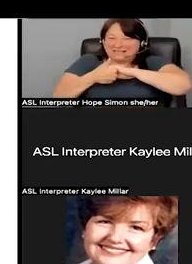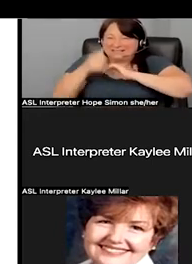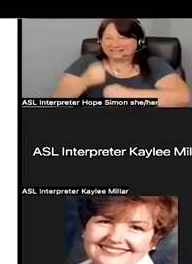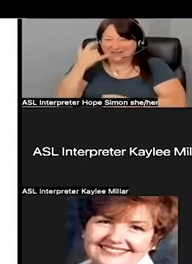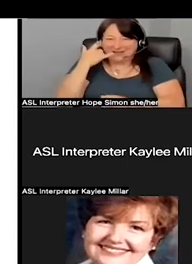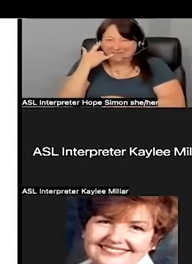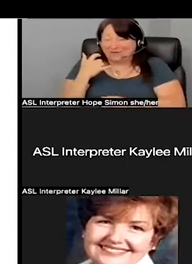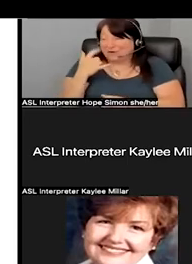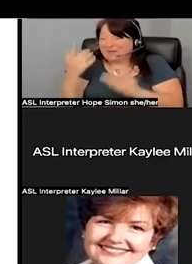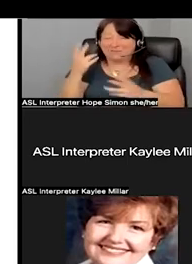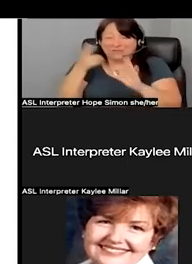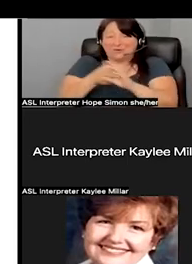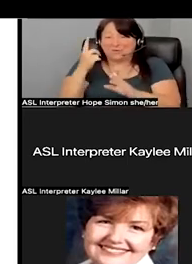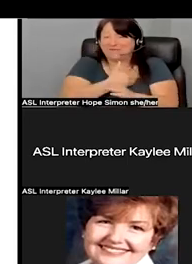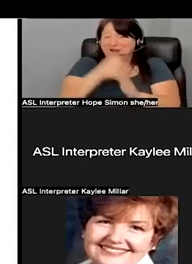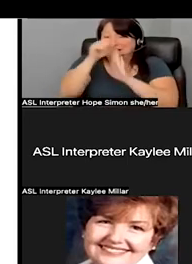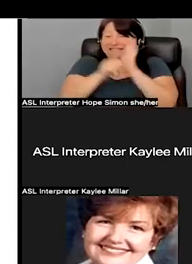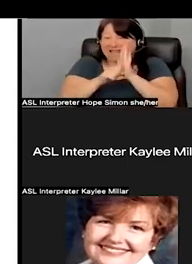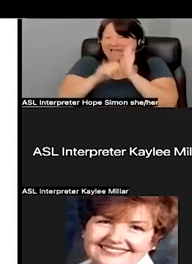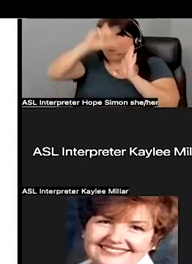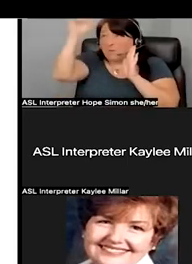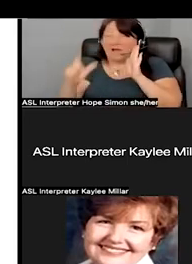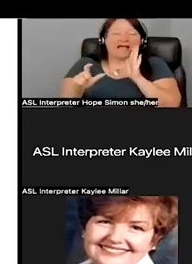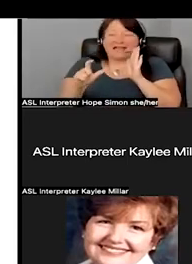one of our statewide sector-based committees.